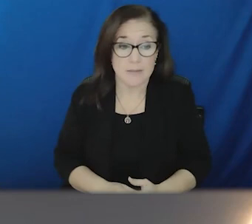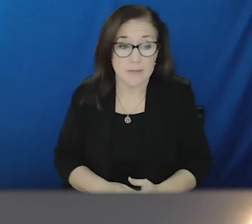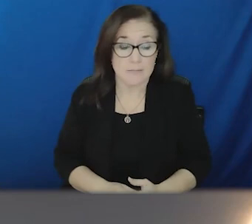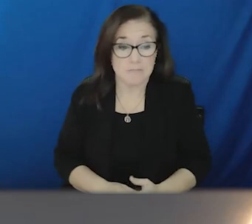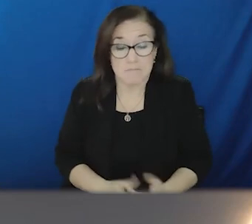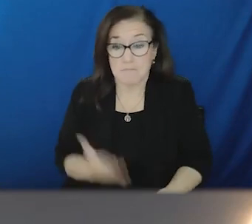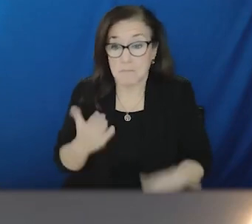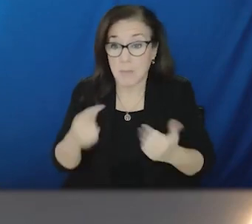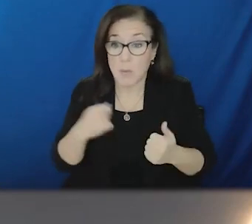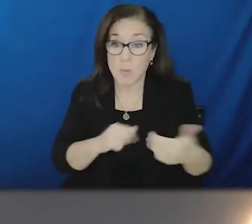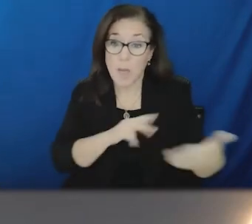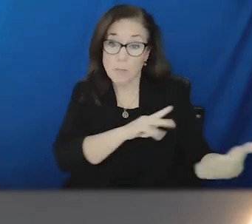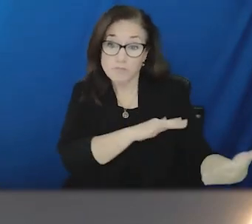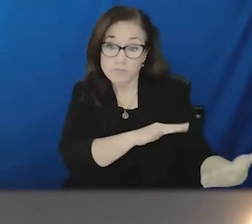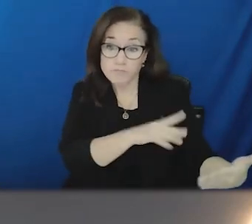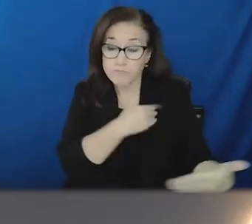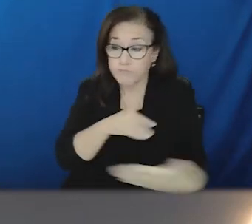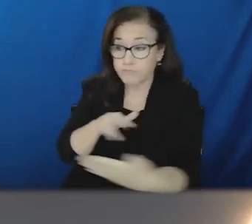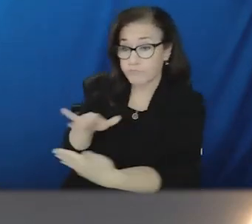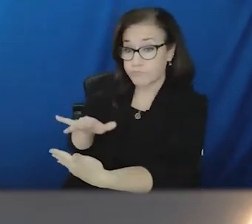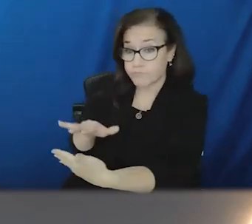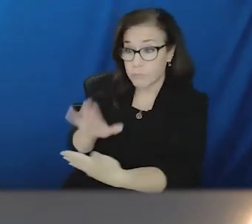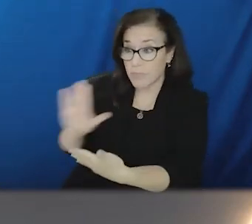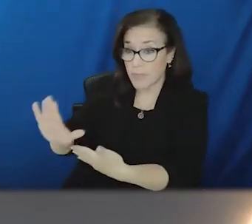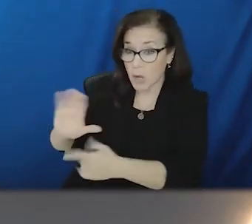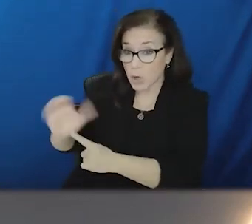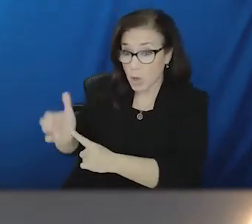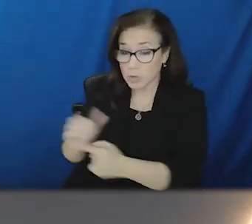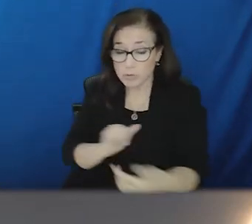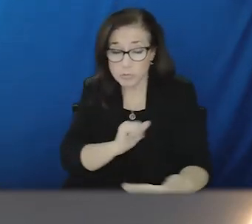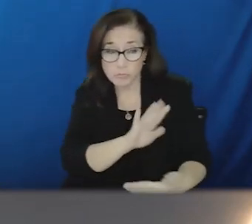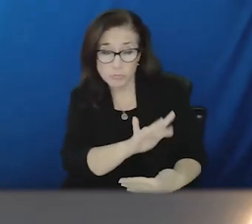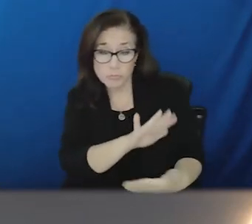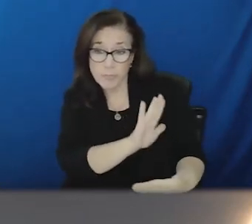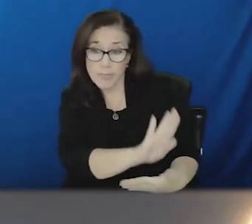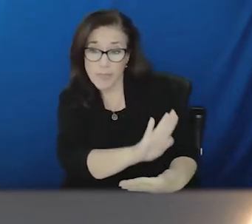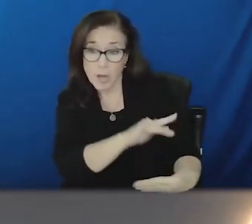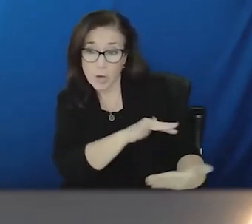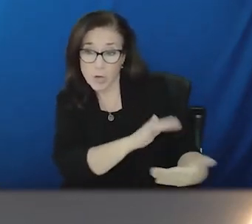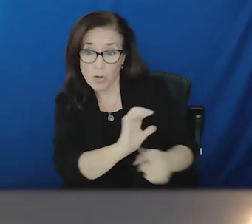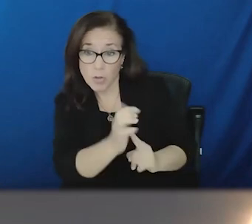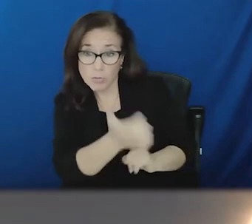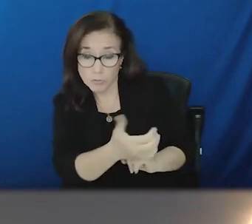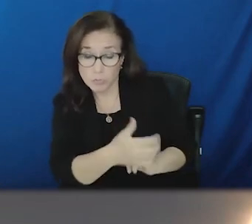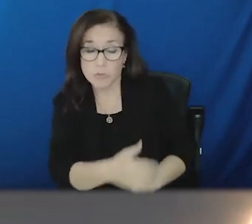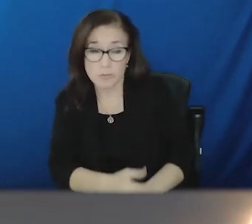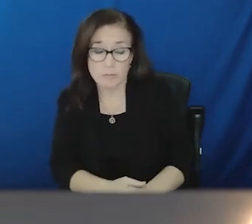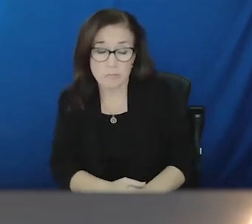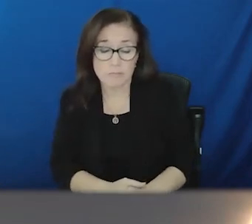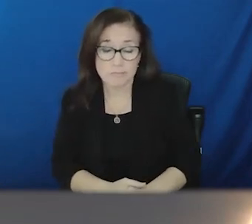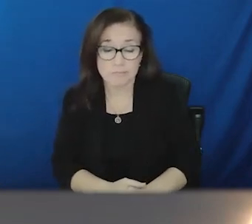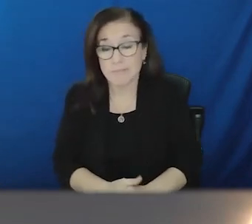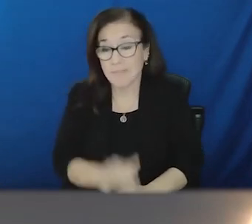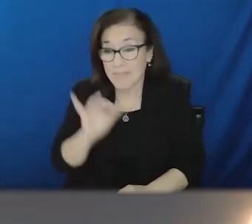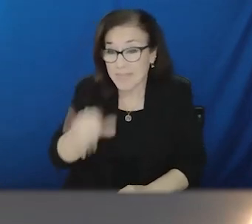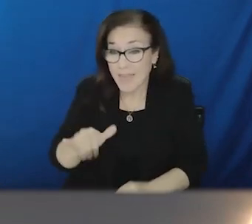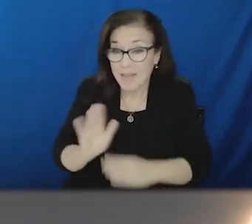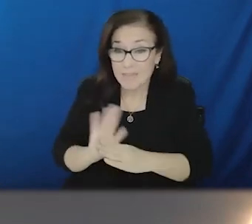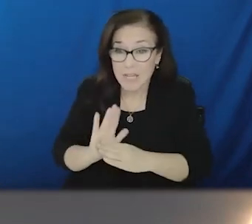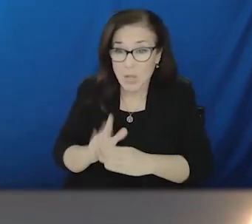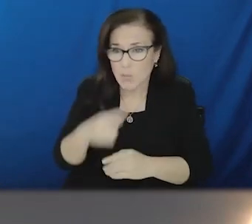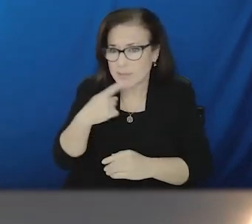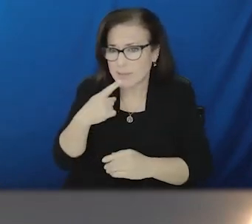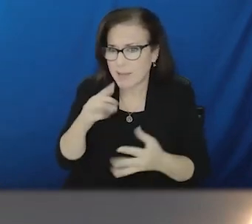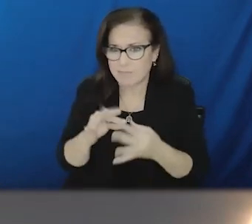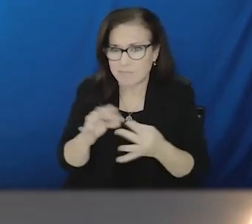other's cultures, being able to communicate, and just, the video said it all. The employability